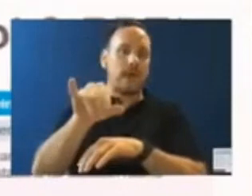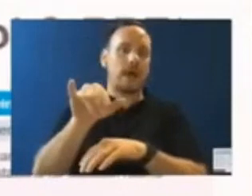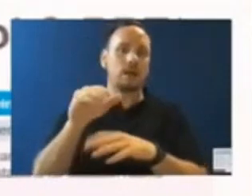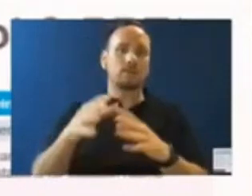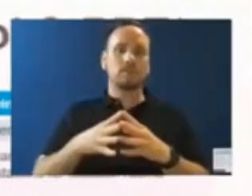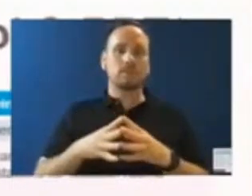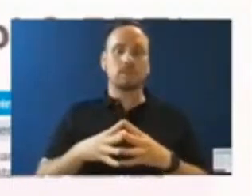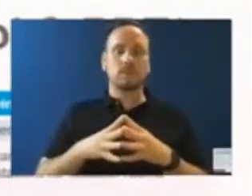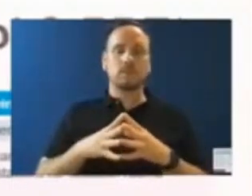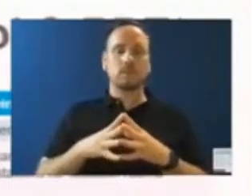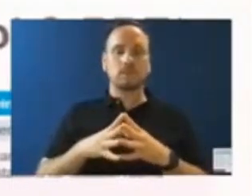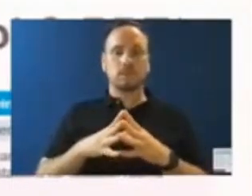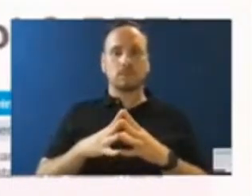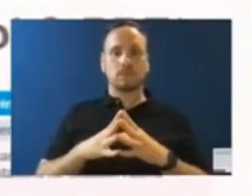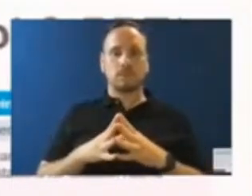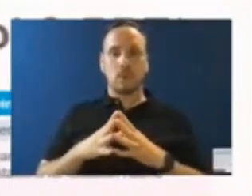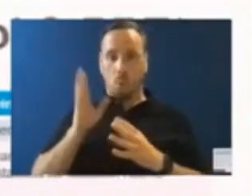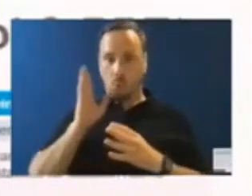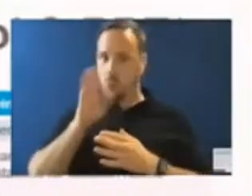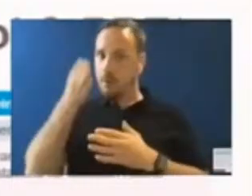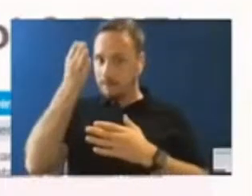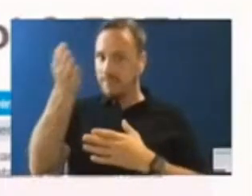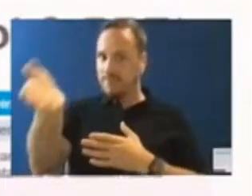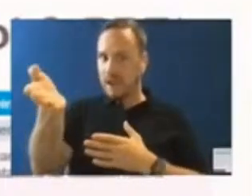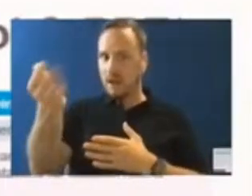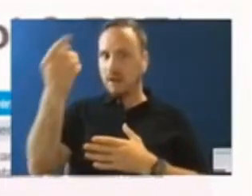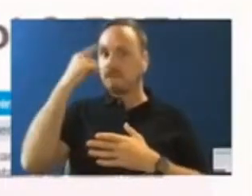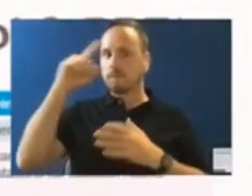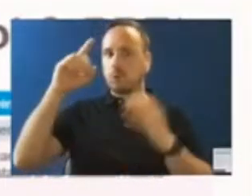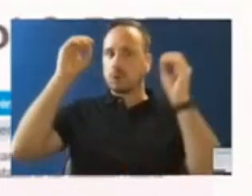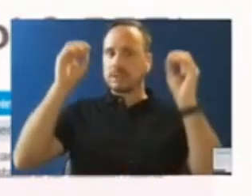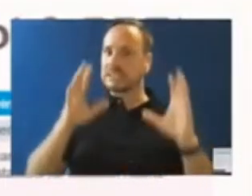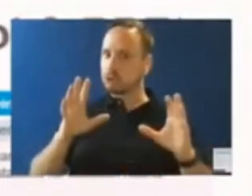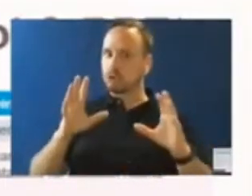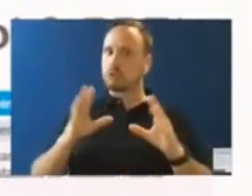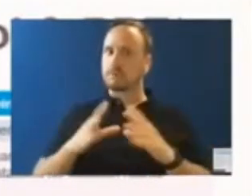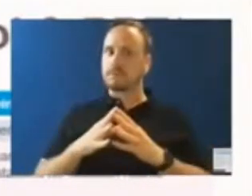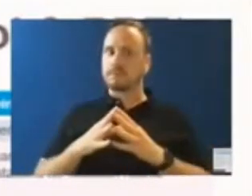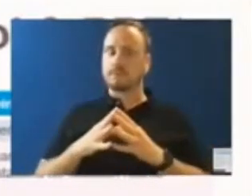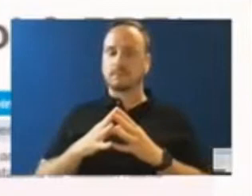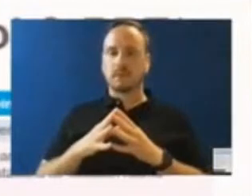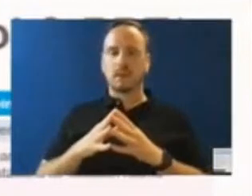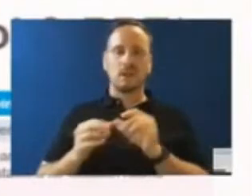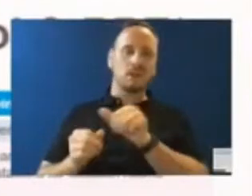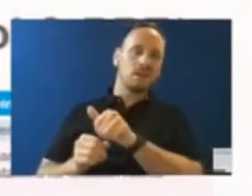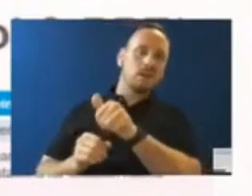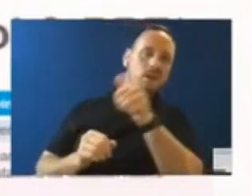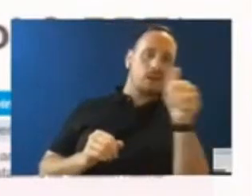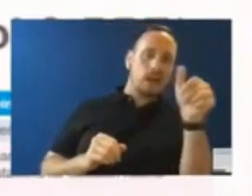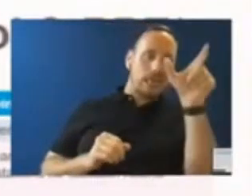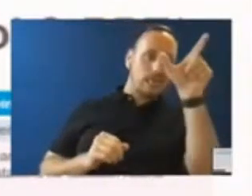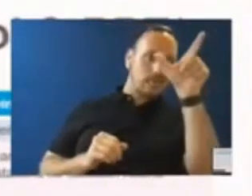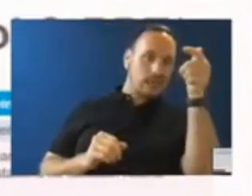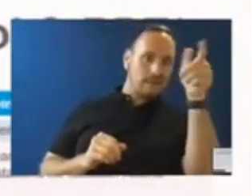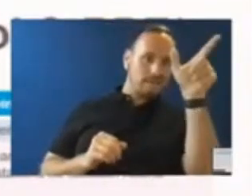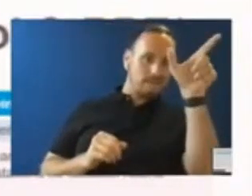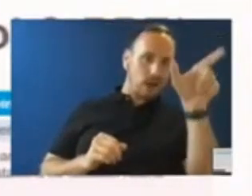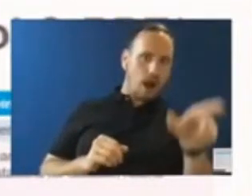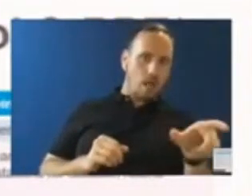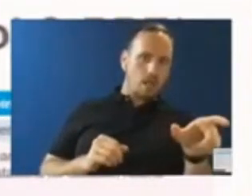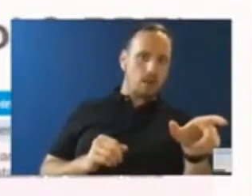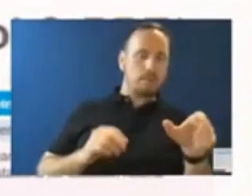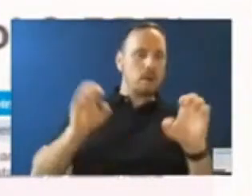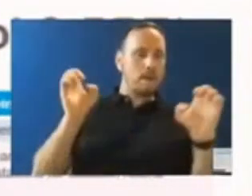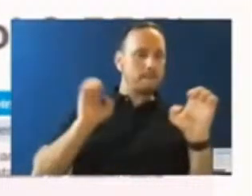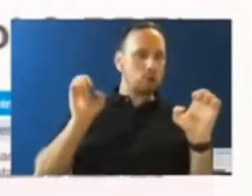they return. Back on the left column, if you will, please, the emergency personal protective equipment. If you remember, perhaps